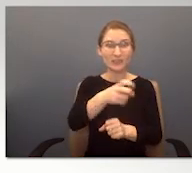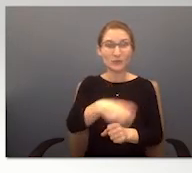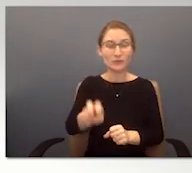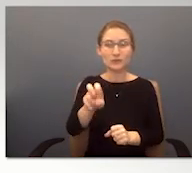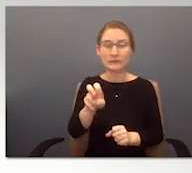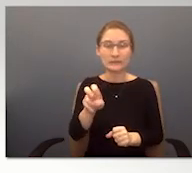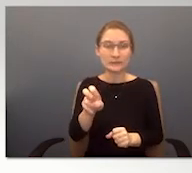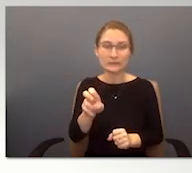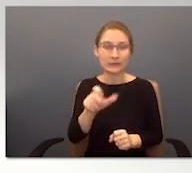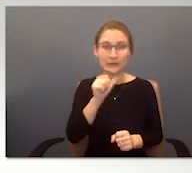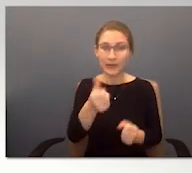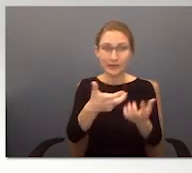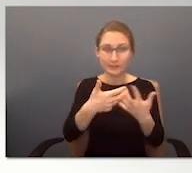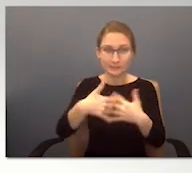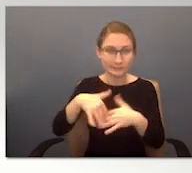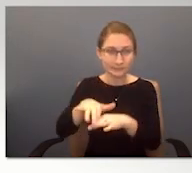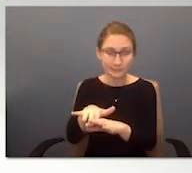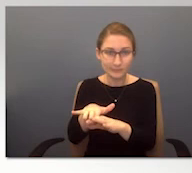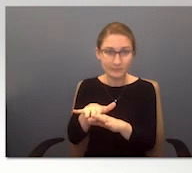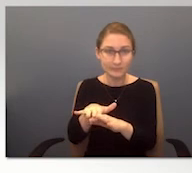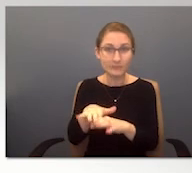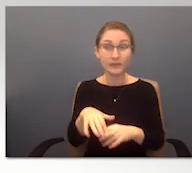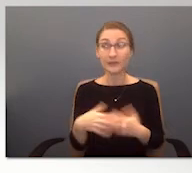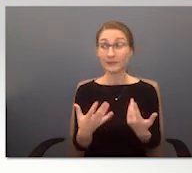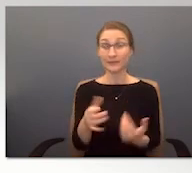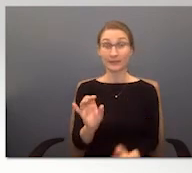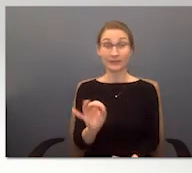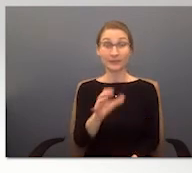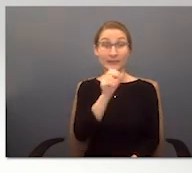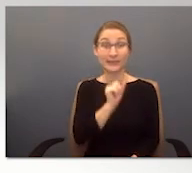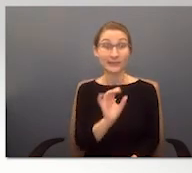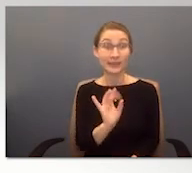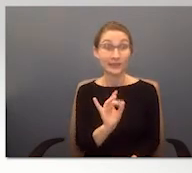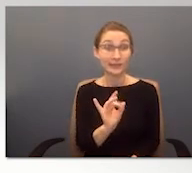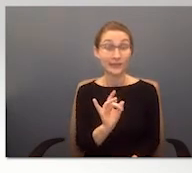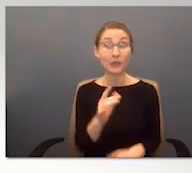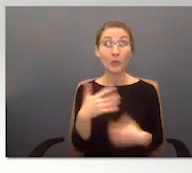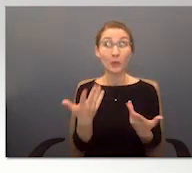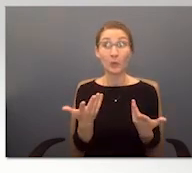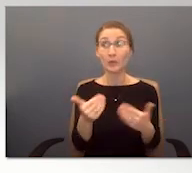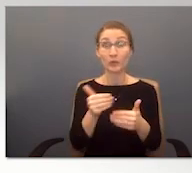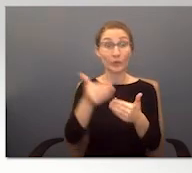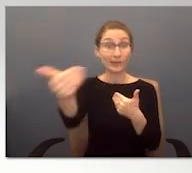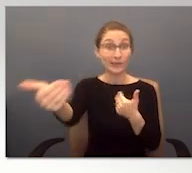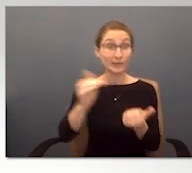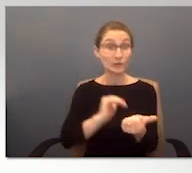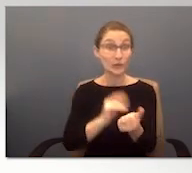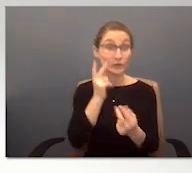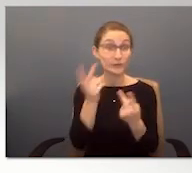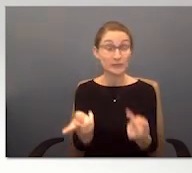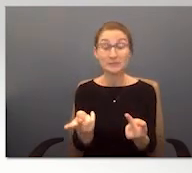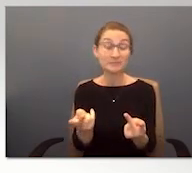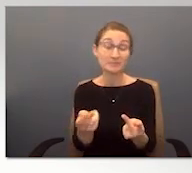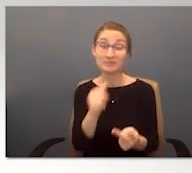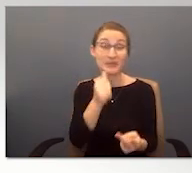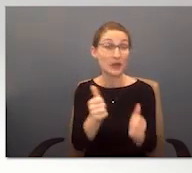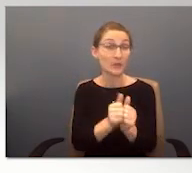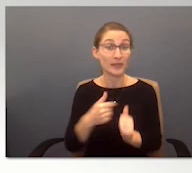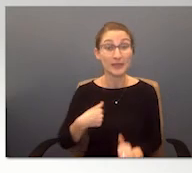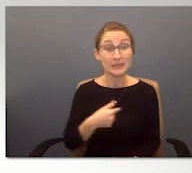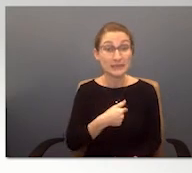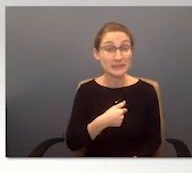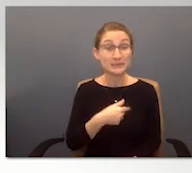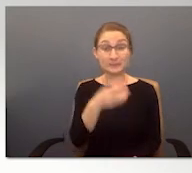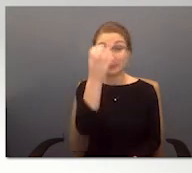and next visit in 3 months is going to be not with us, and here's a list of providers that you might choose from, and that's